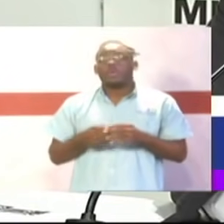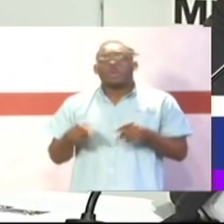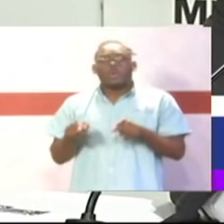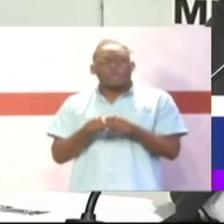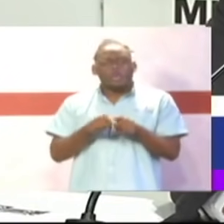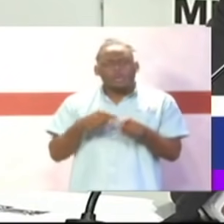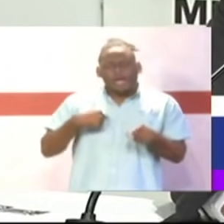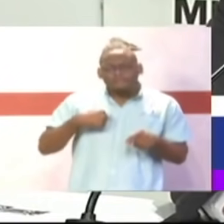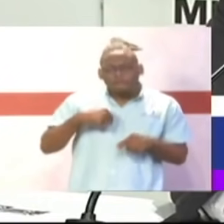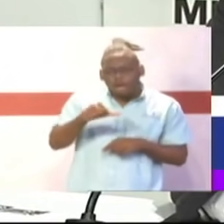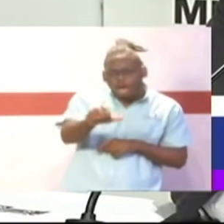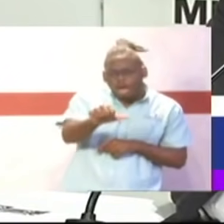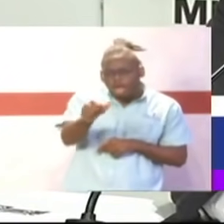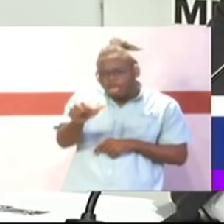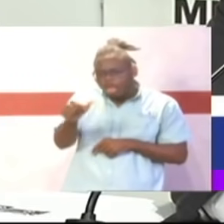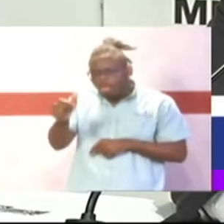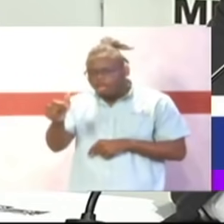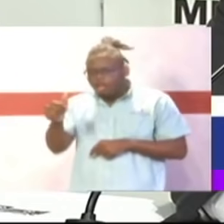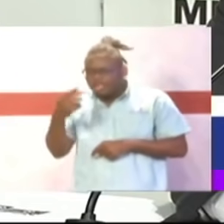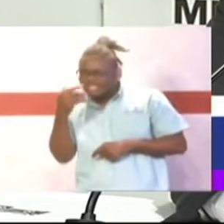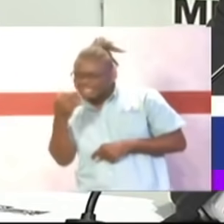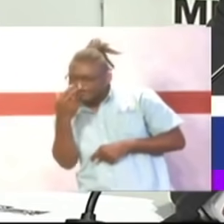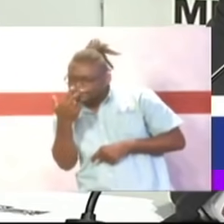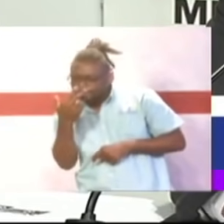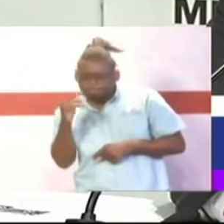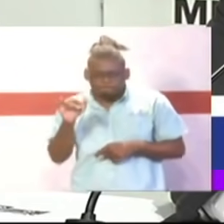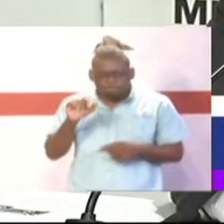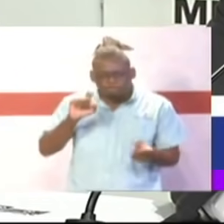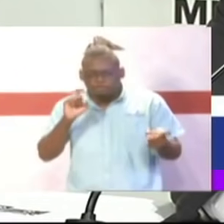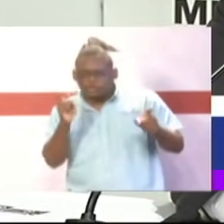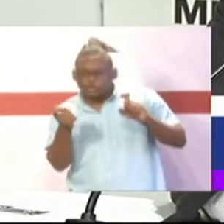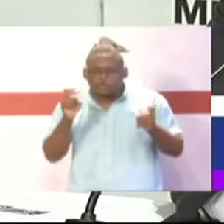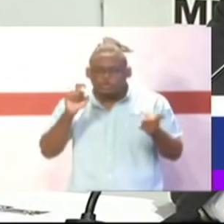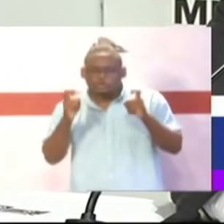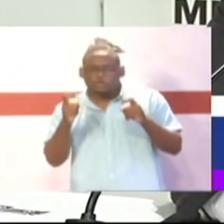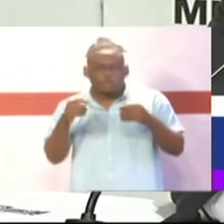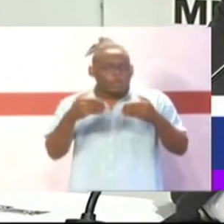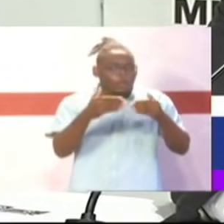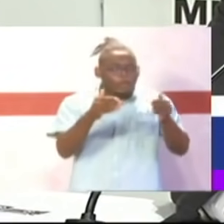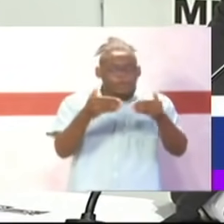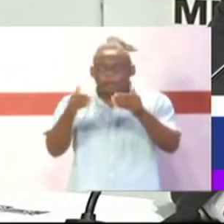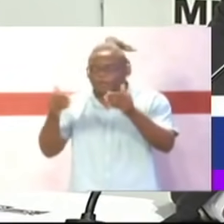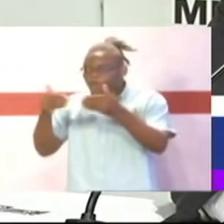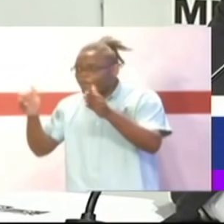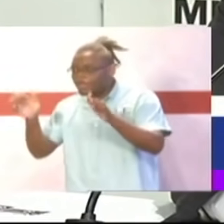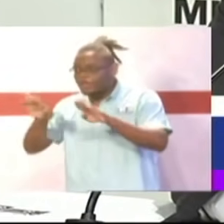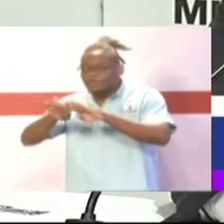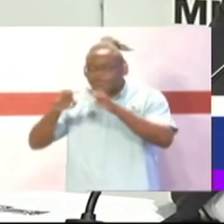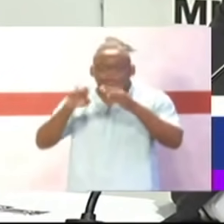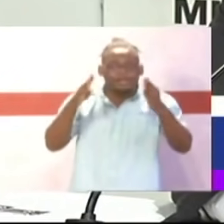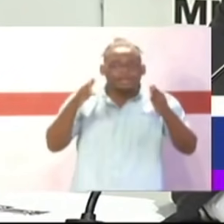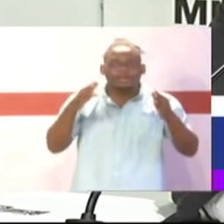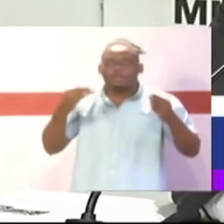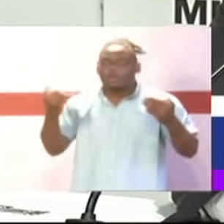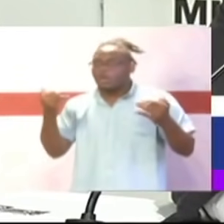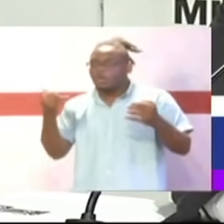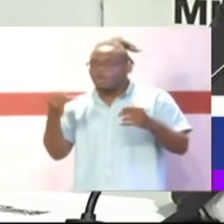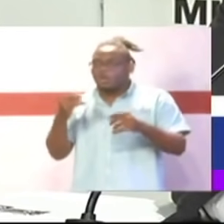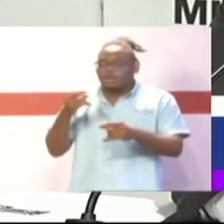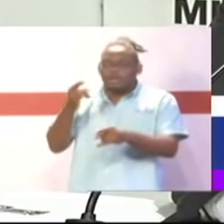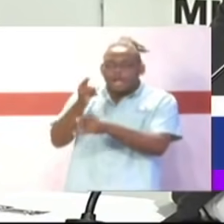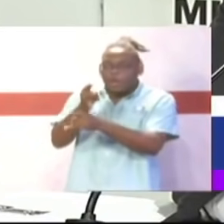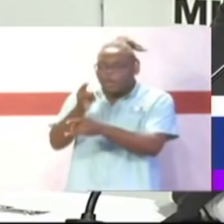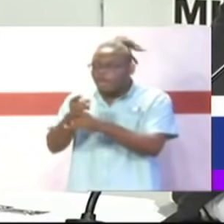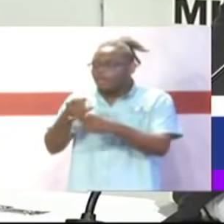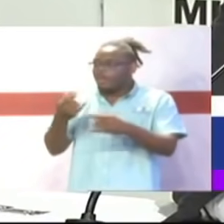went. There was opening of different sectors during the month of October, so it is multifactorial. You can't say it is one factor, but